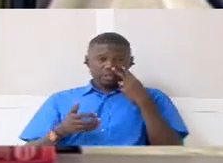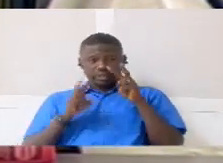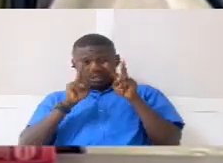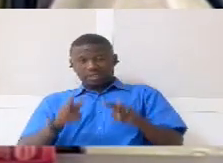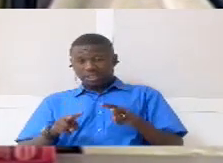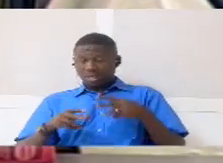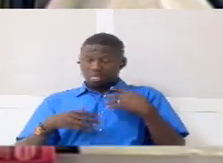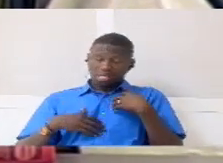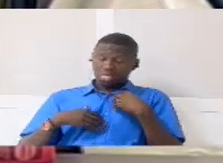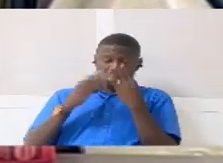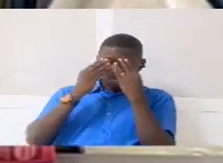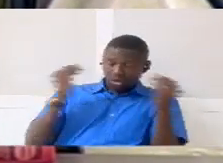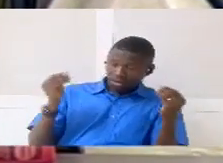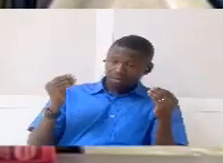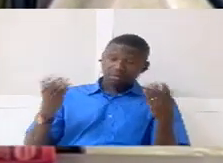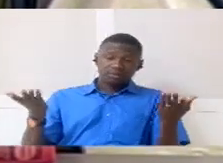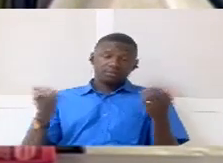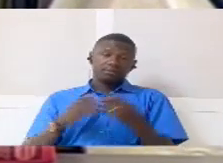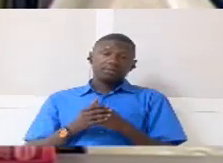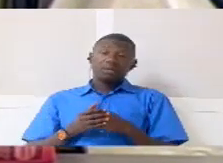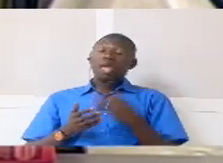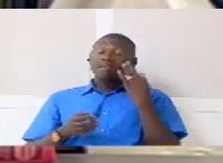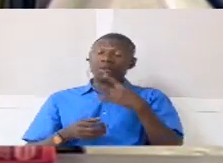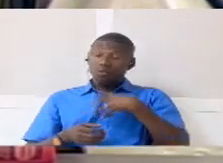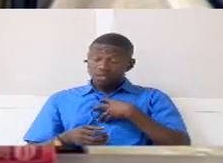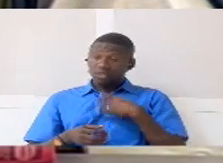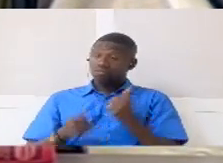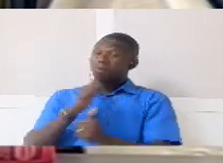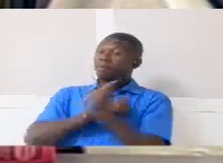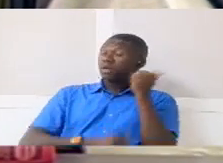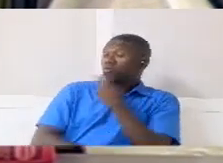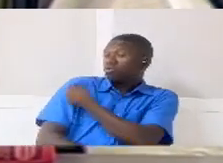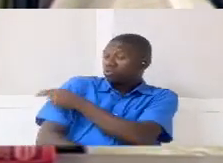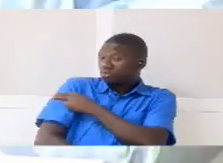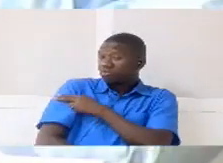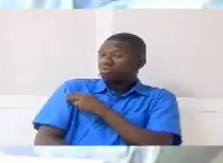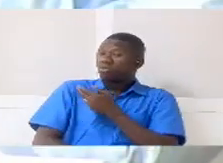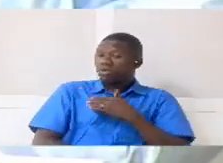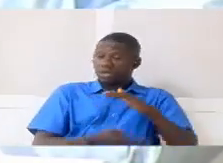if they wanted him to be admitted, they should go back to the hospital for them to get a document.